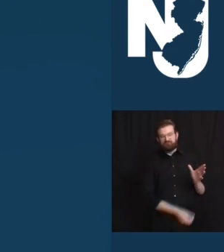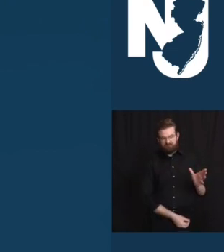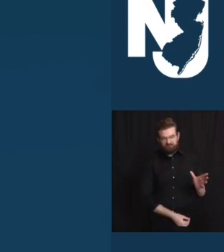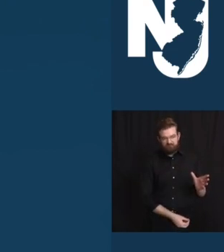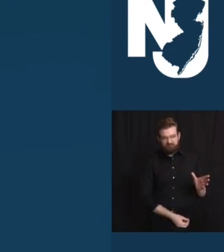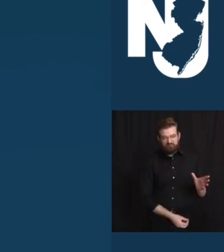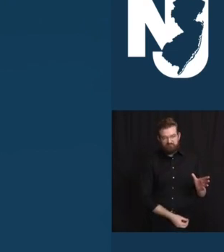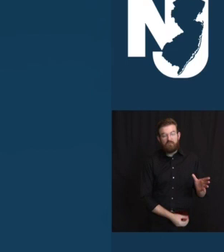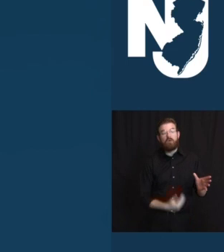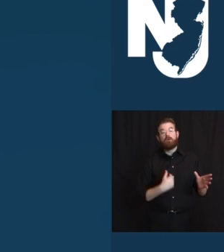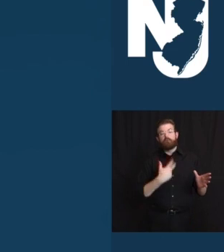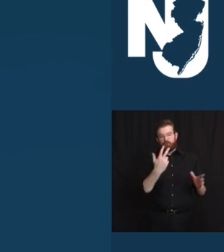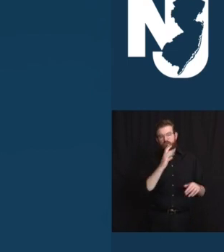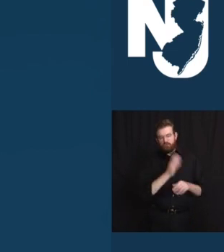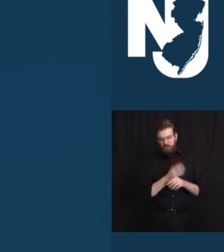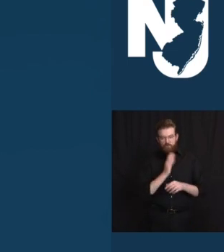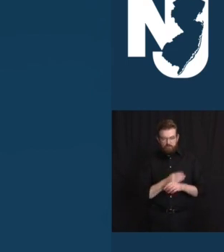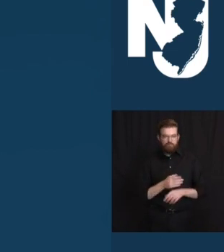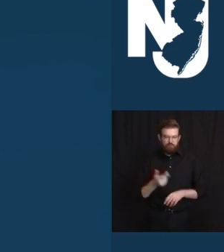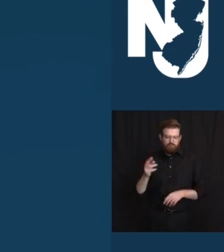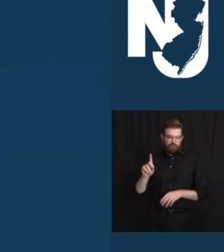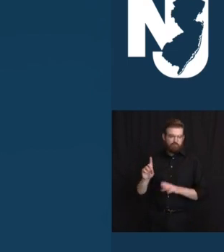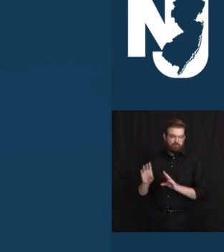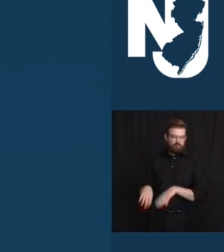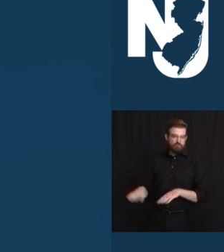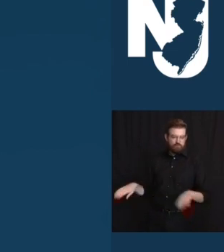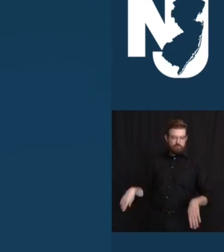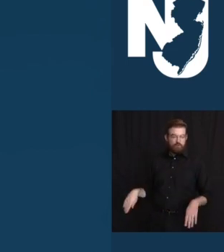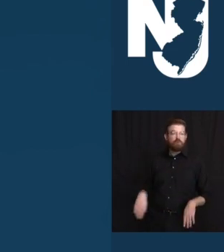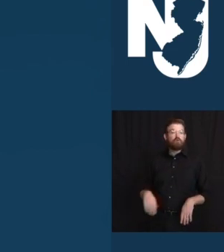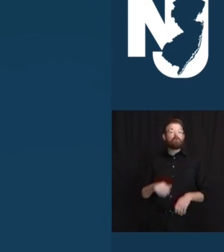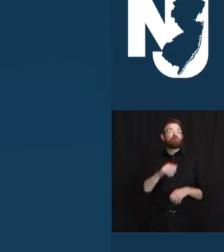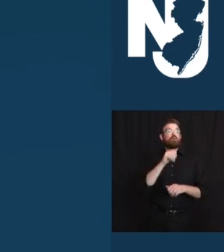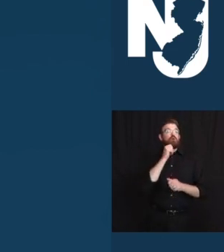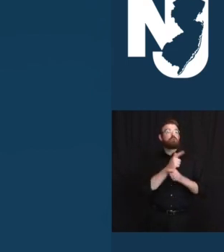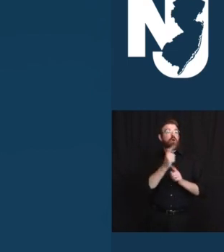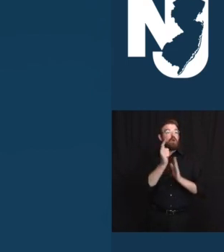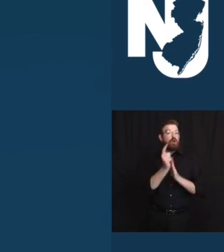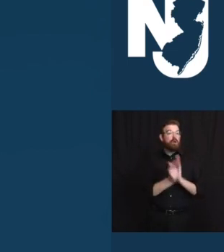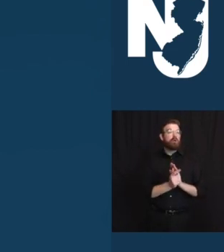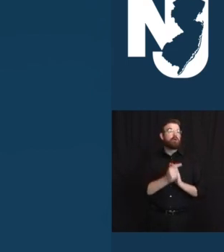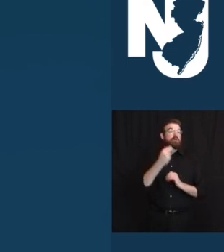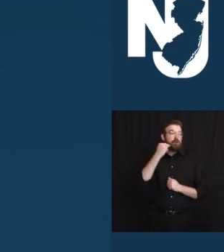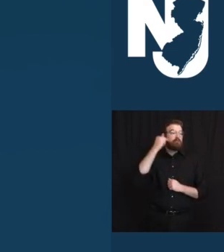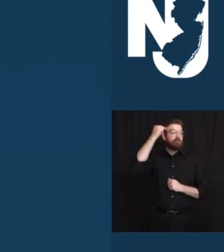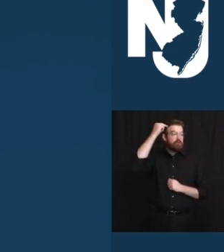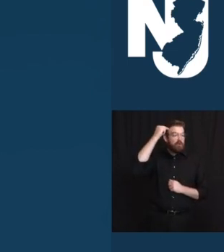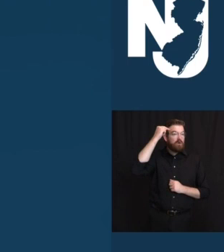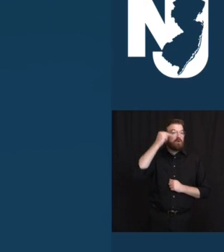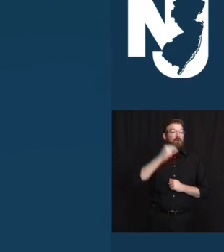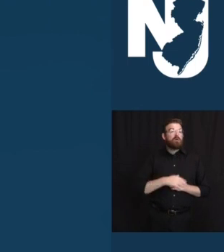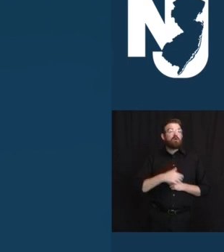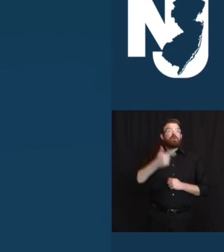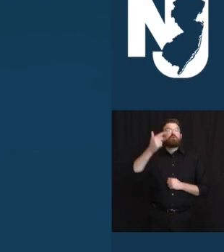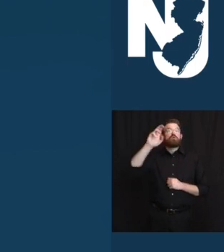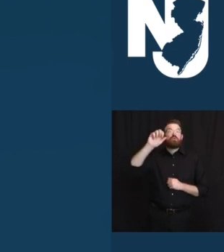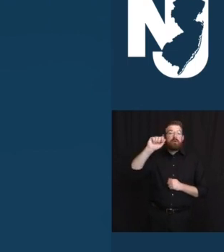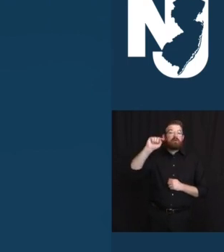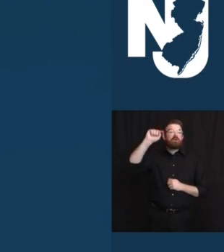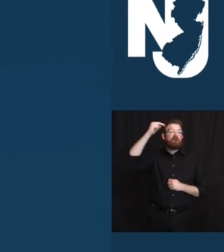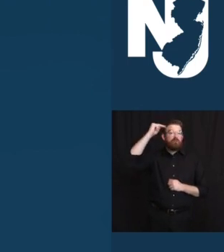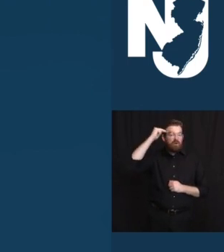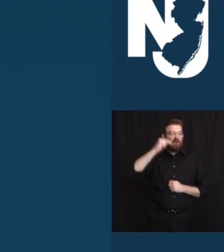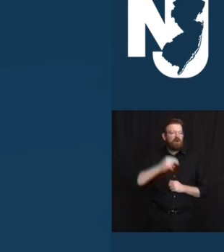she also leaves her sister-in-law Phyllis, her niece Gina, and nephew Greg, and great-nephews Brandon